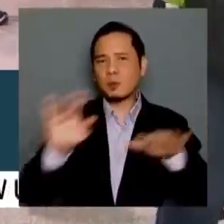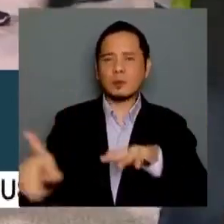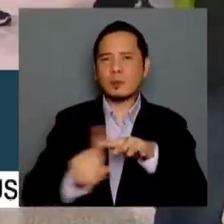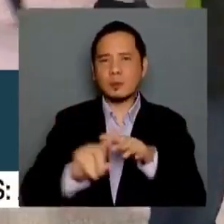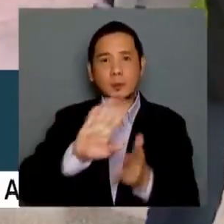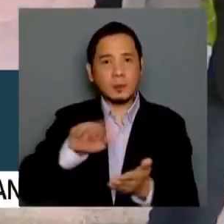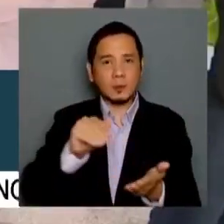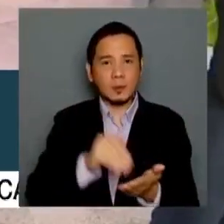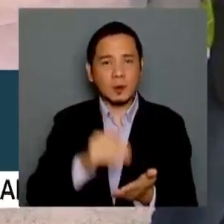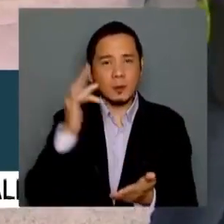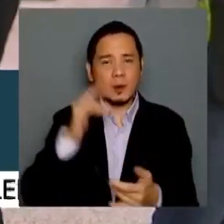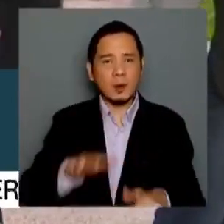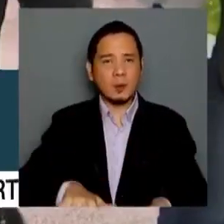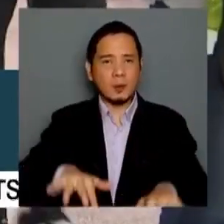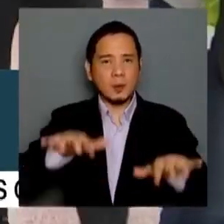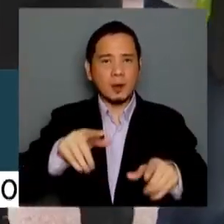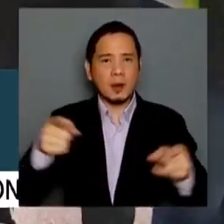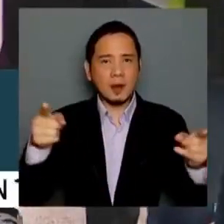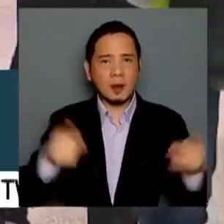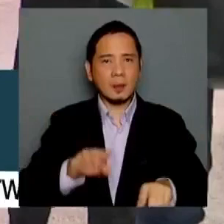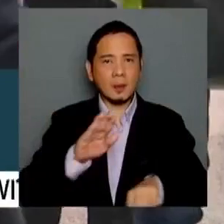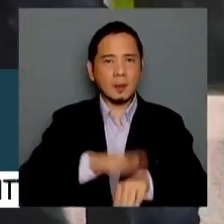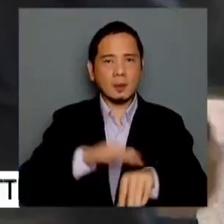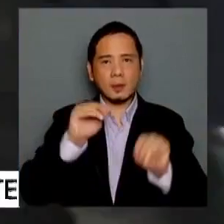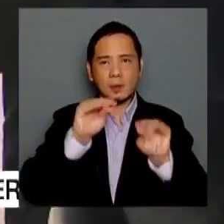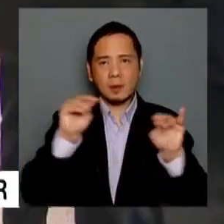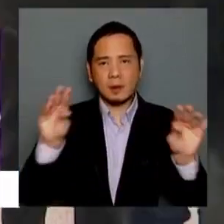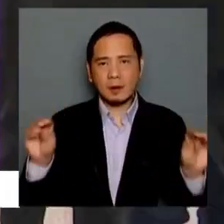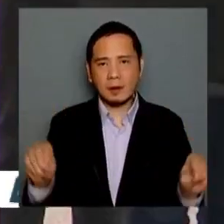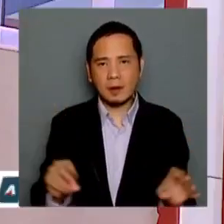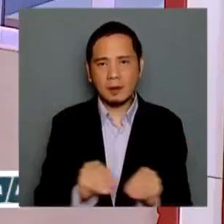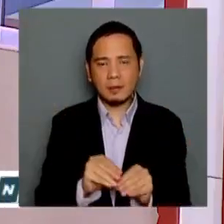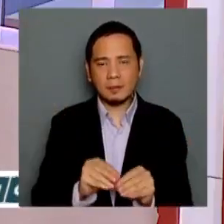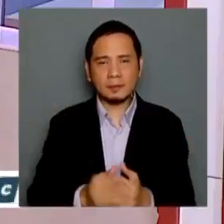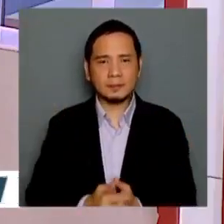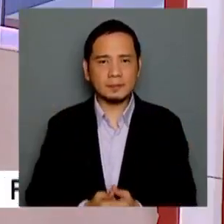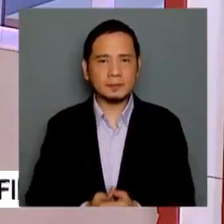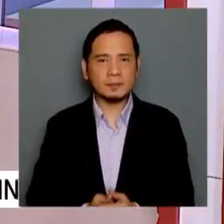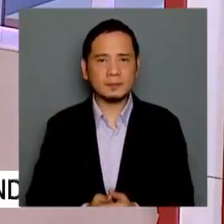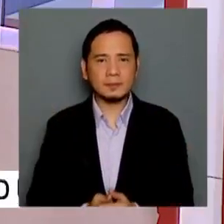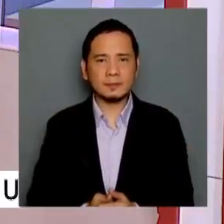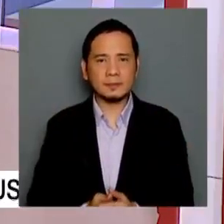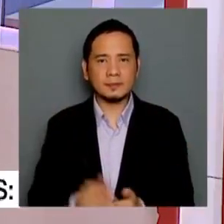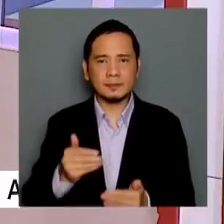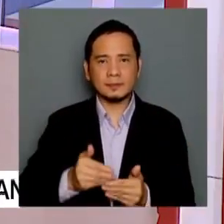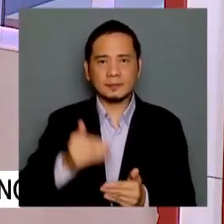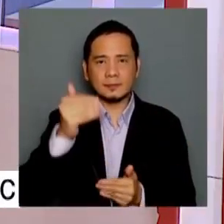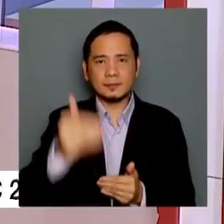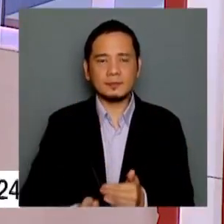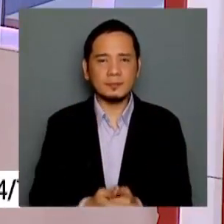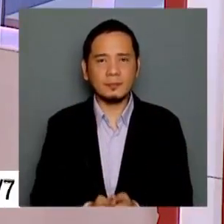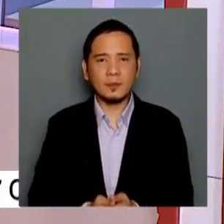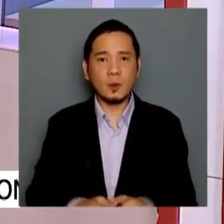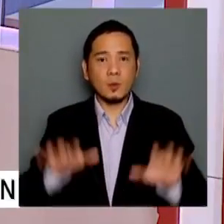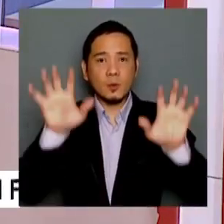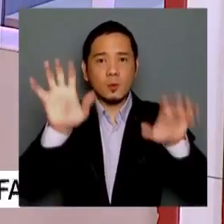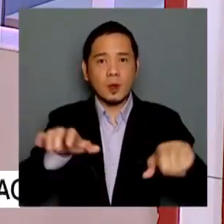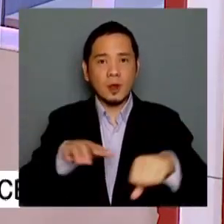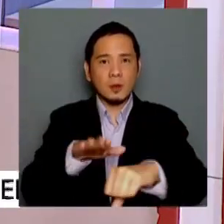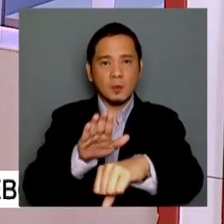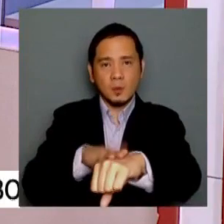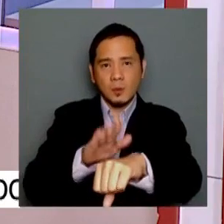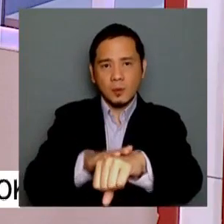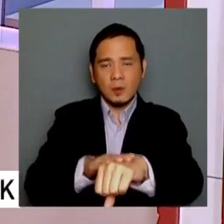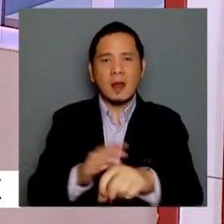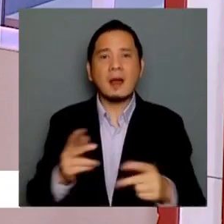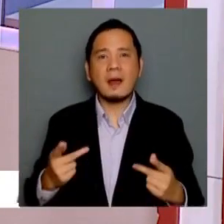Hermina. Thanks a lot, Jervis Manahan. They're joining us on the line. Back here in the newsroom, a rainfall warning still up over parts of